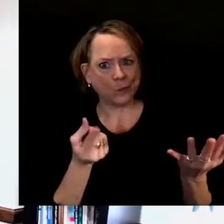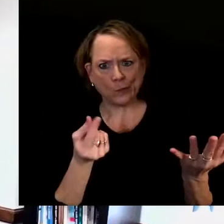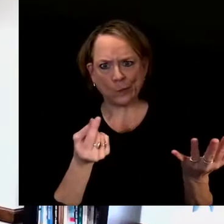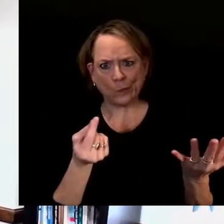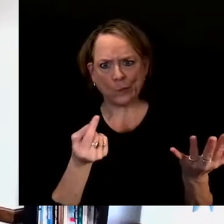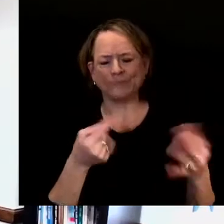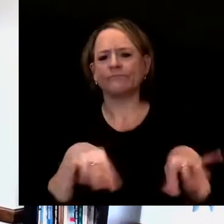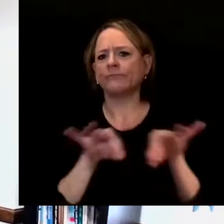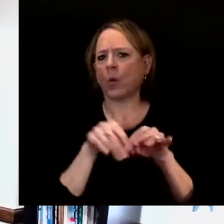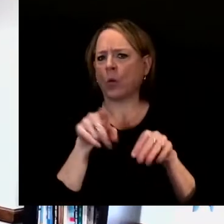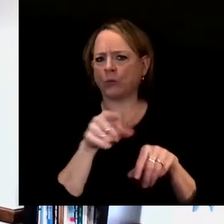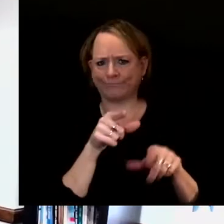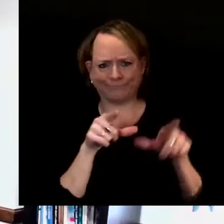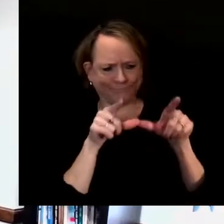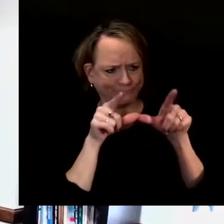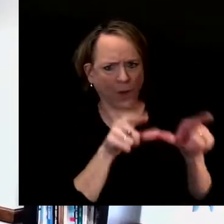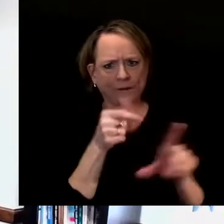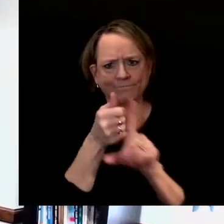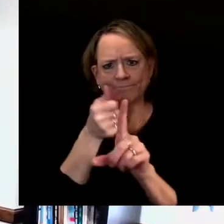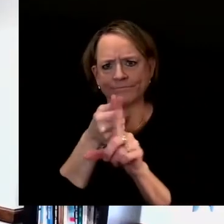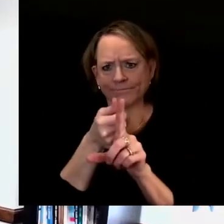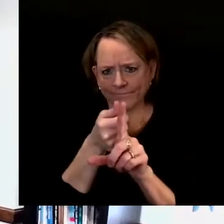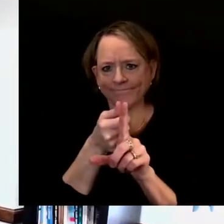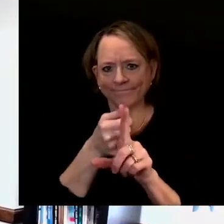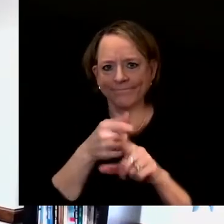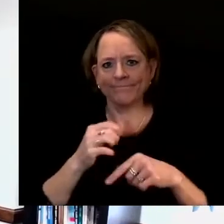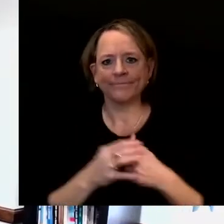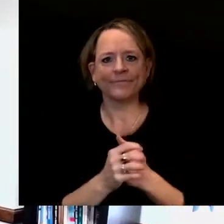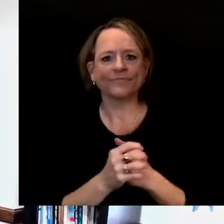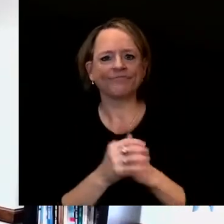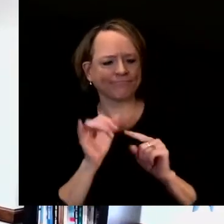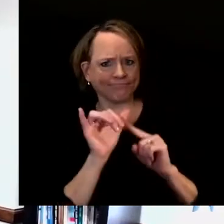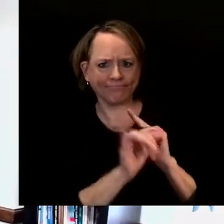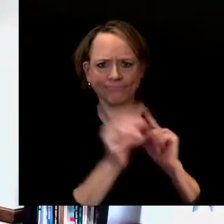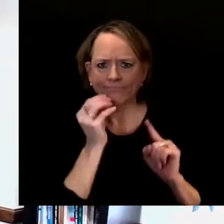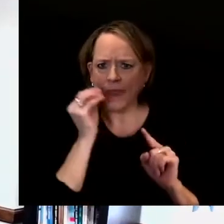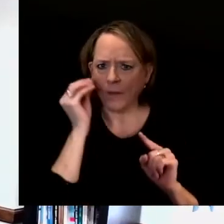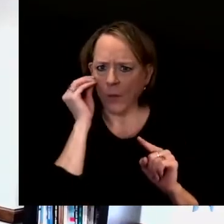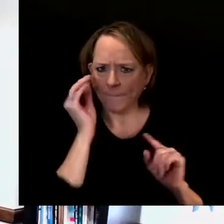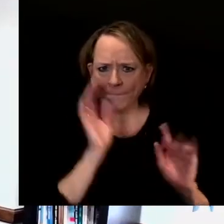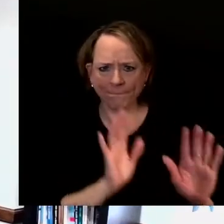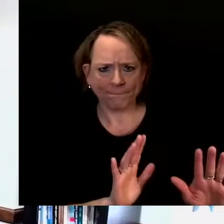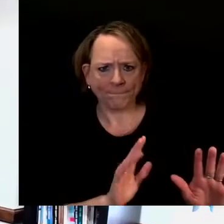should stay home and monitor your symptoms until you receive your results. It is also